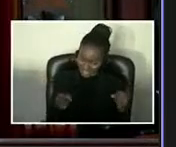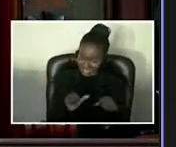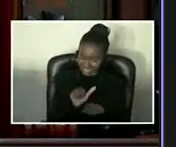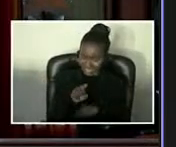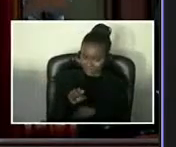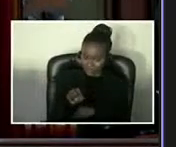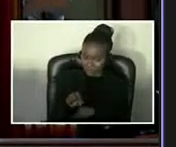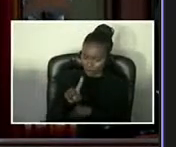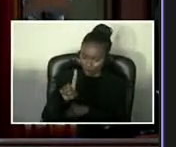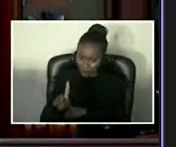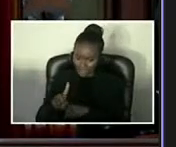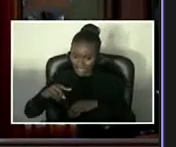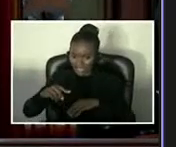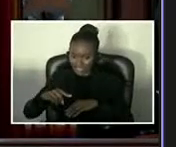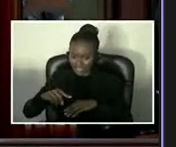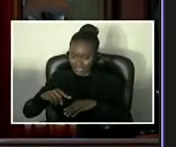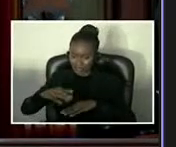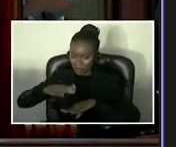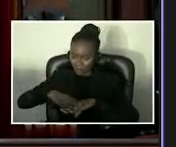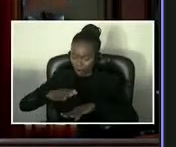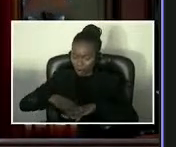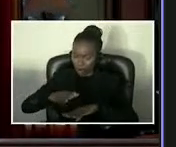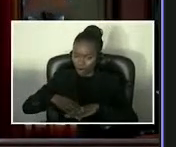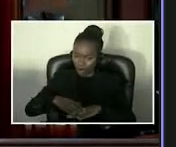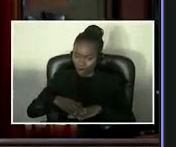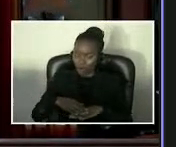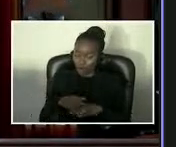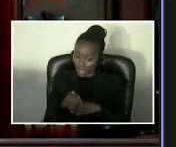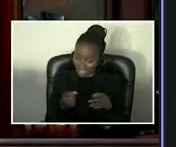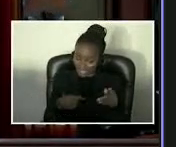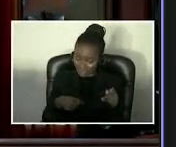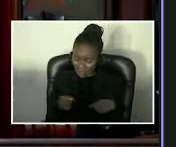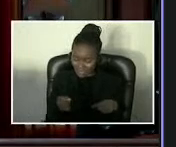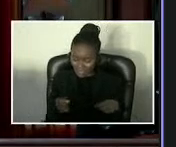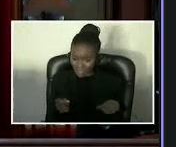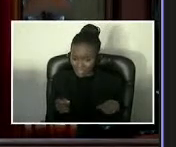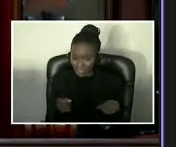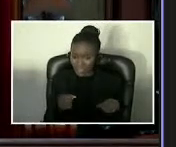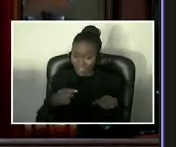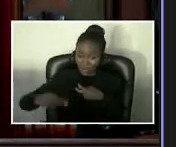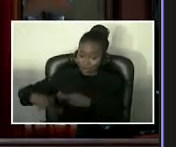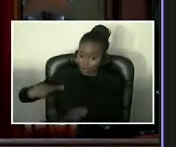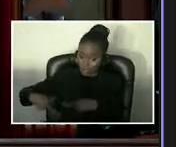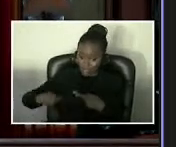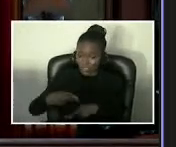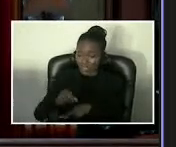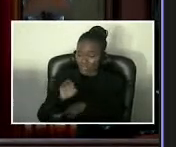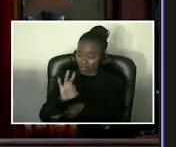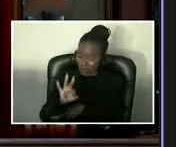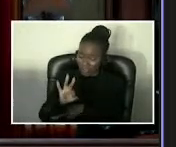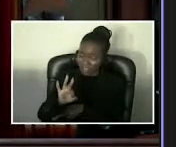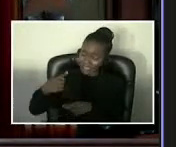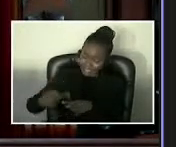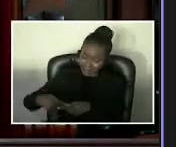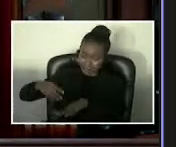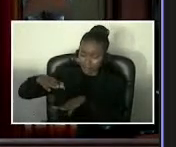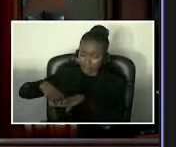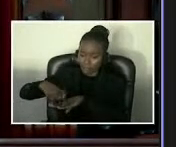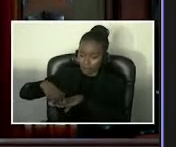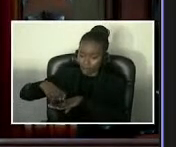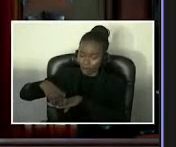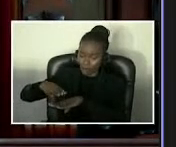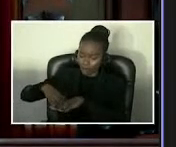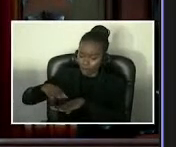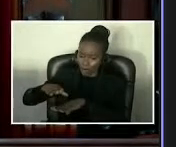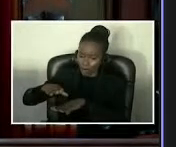than poorest district expenditure per person in richard's district was 3.6 times more than in the forest district